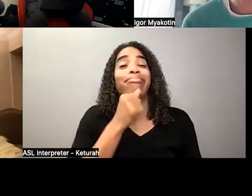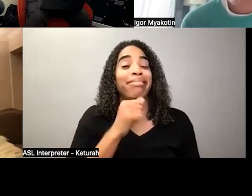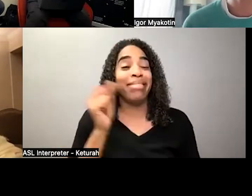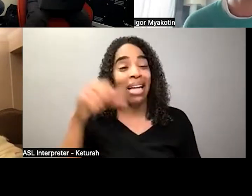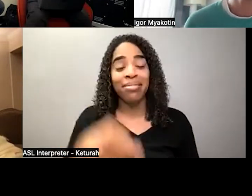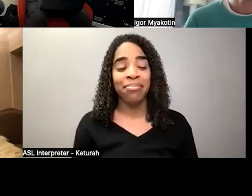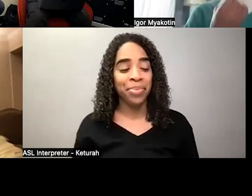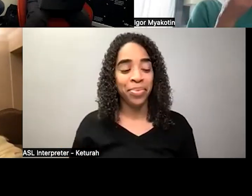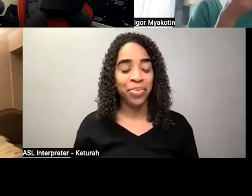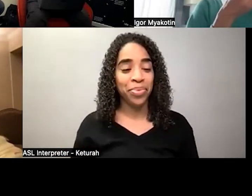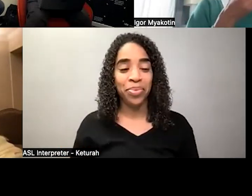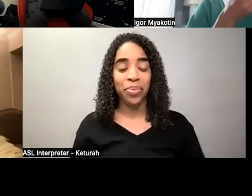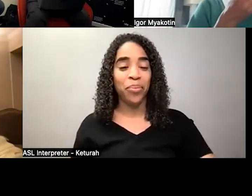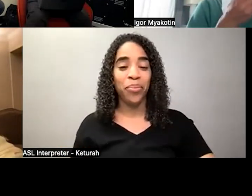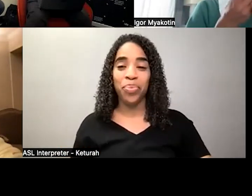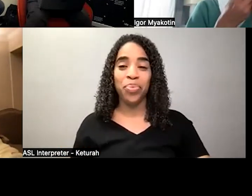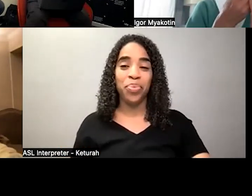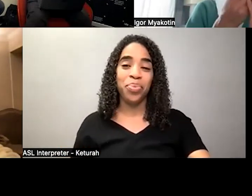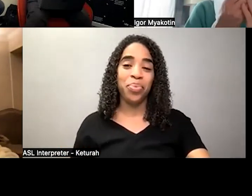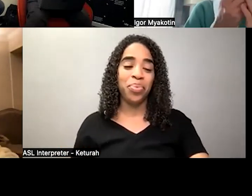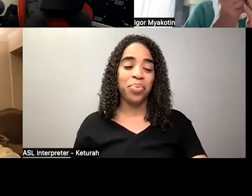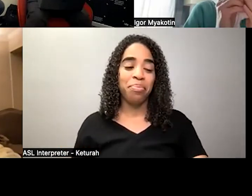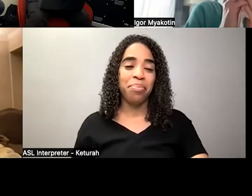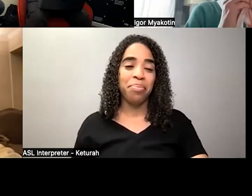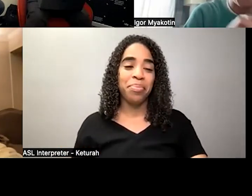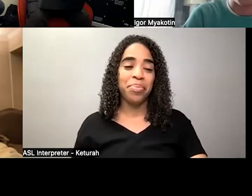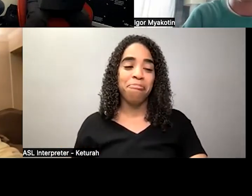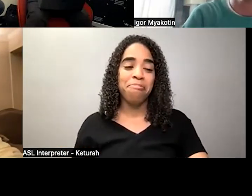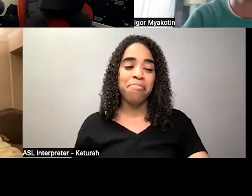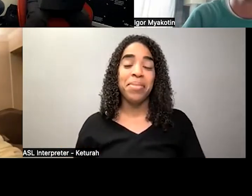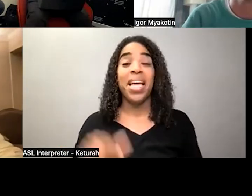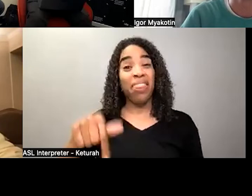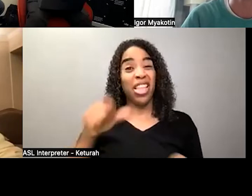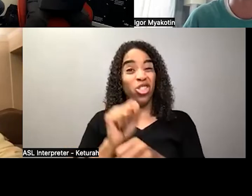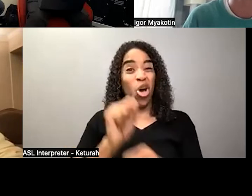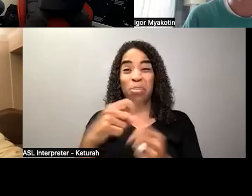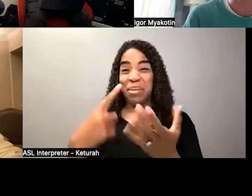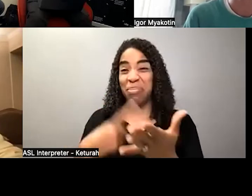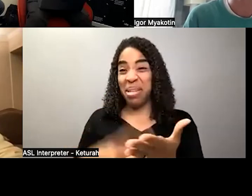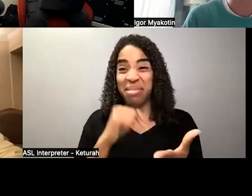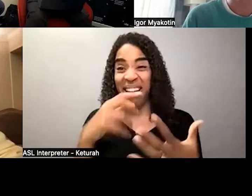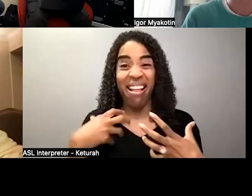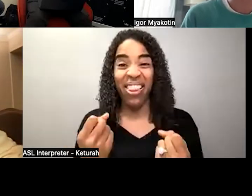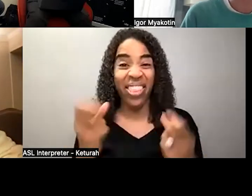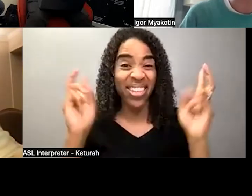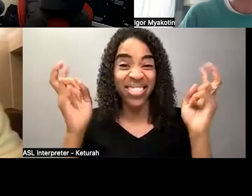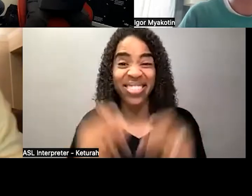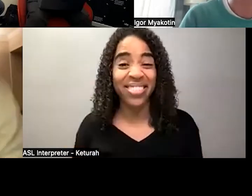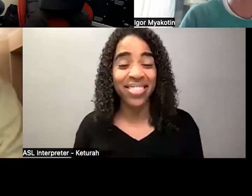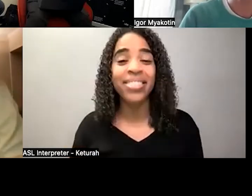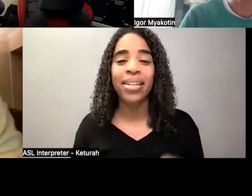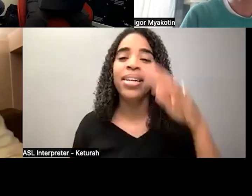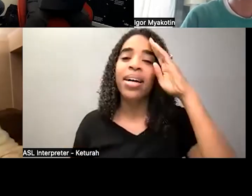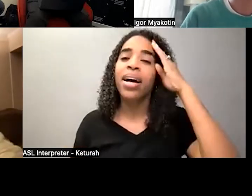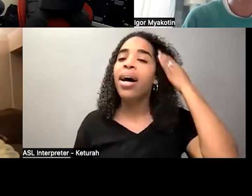it's a very unhealthy job. Like documentary filmmaking is a very unhealthy job.